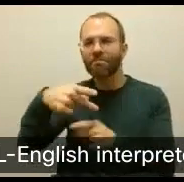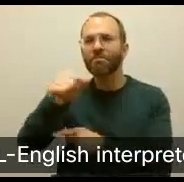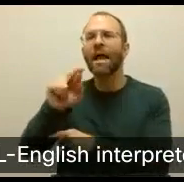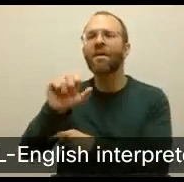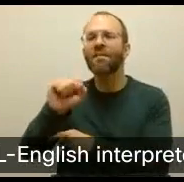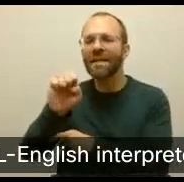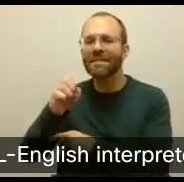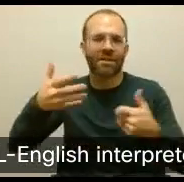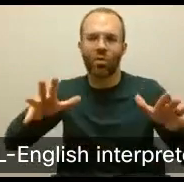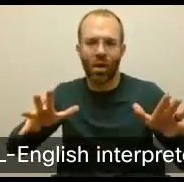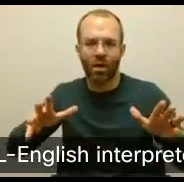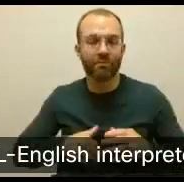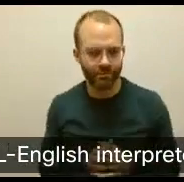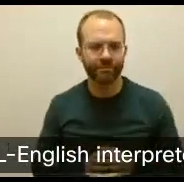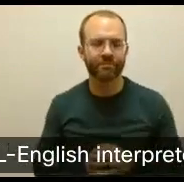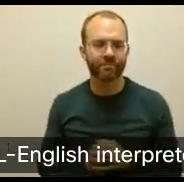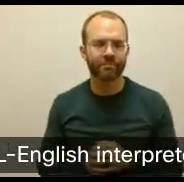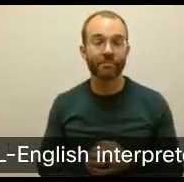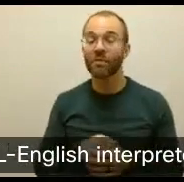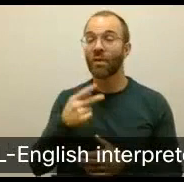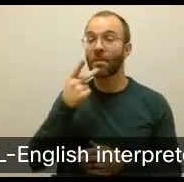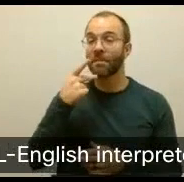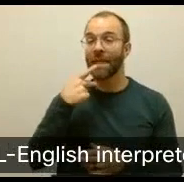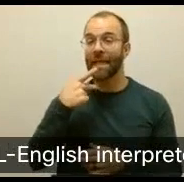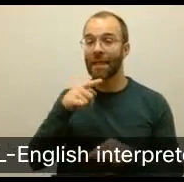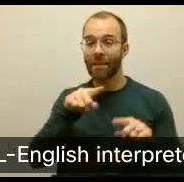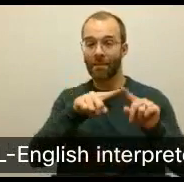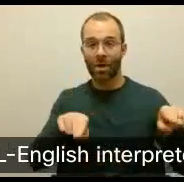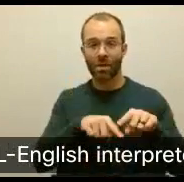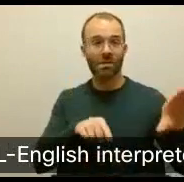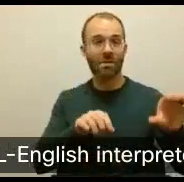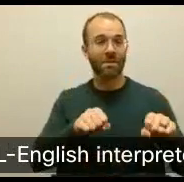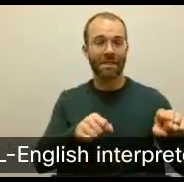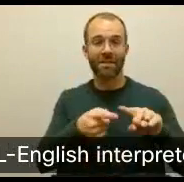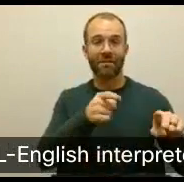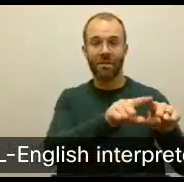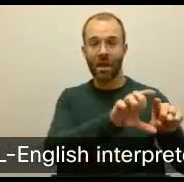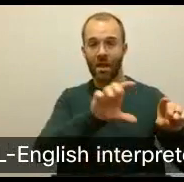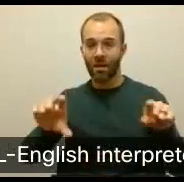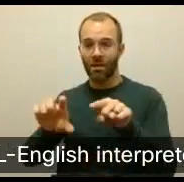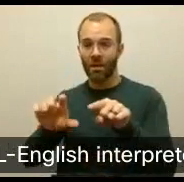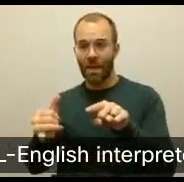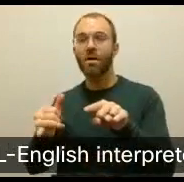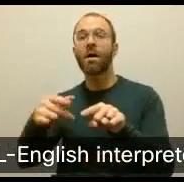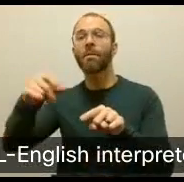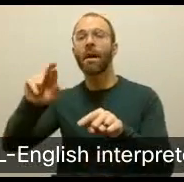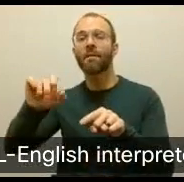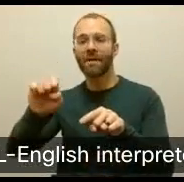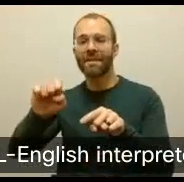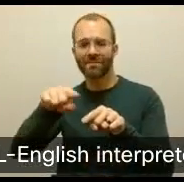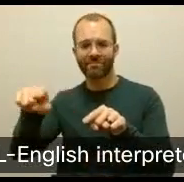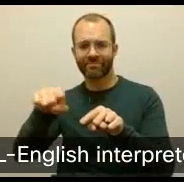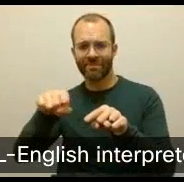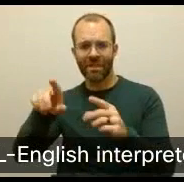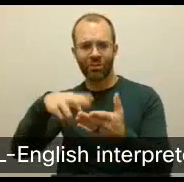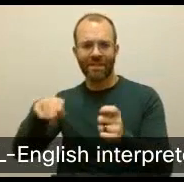So the notes I have there in that pinkish box there, potentially a paraphrase from those notes might be: students should avoid using quotes